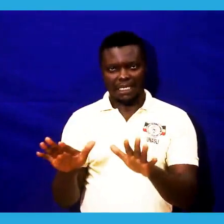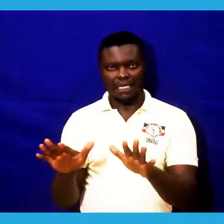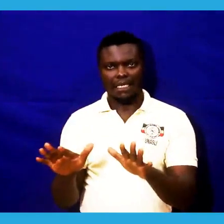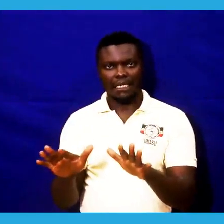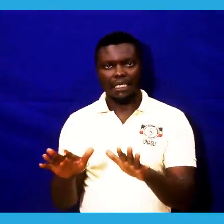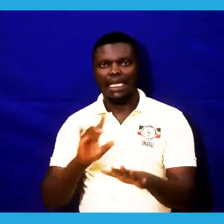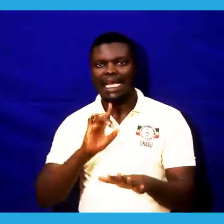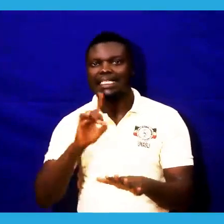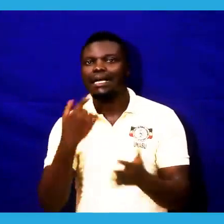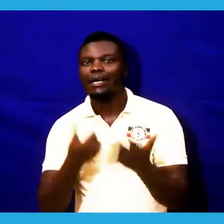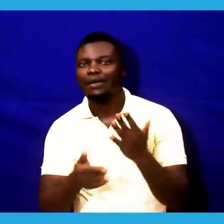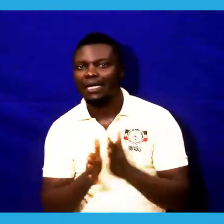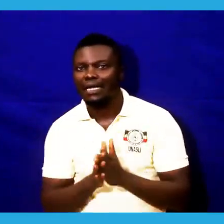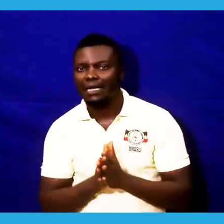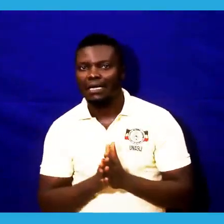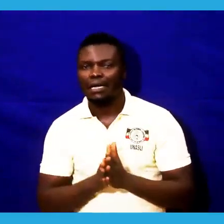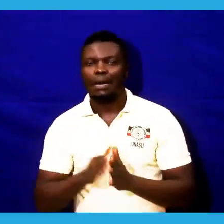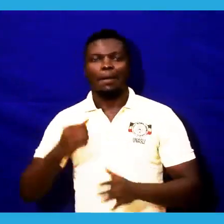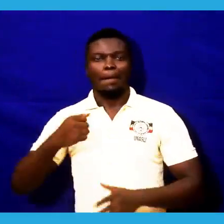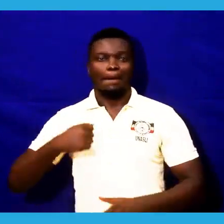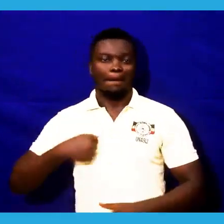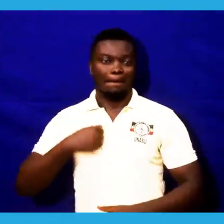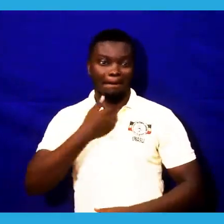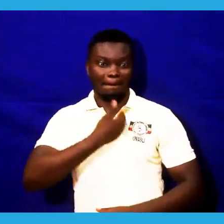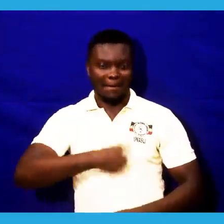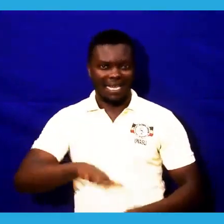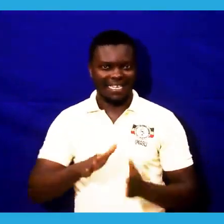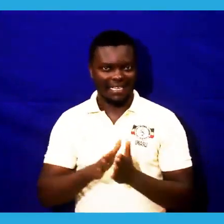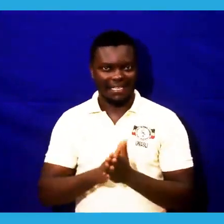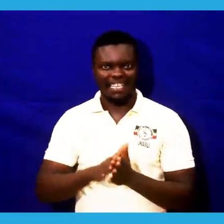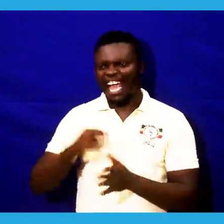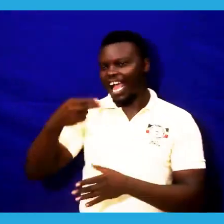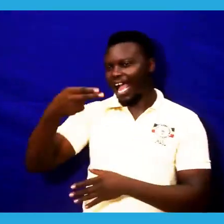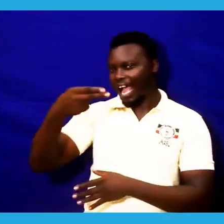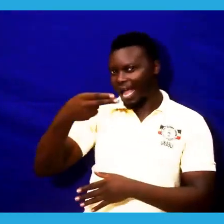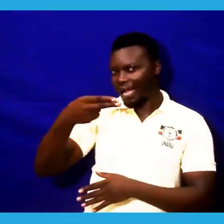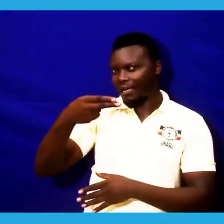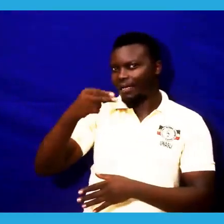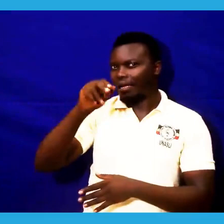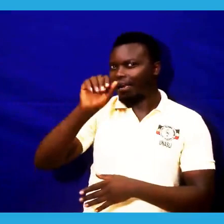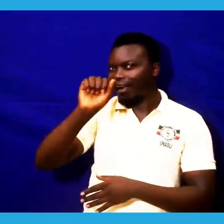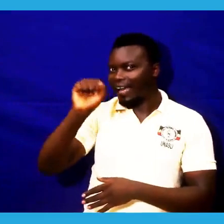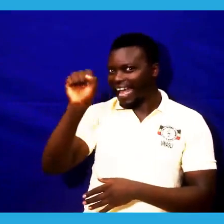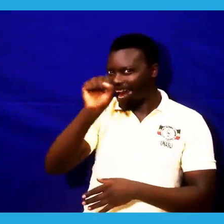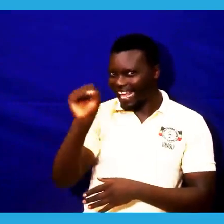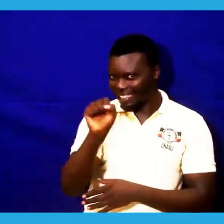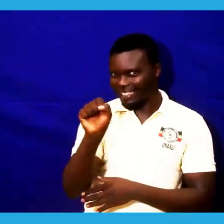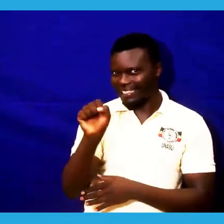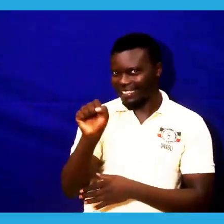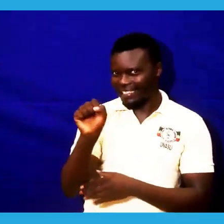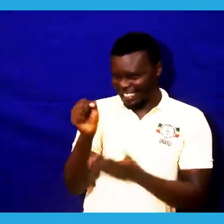When she finishes, we can say, mother has just cooked